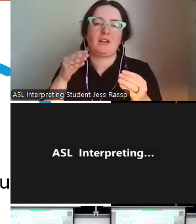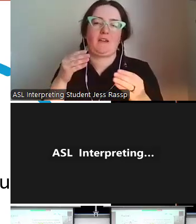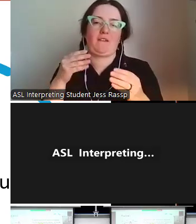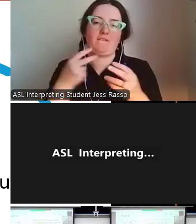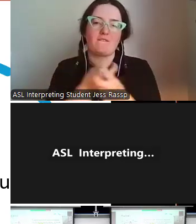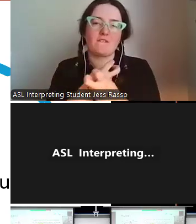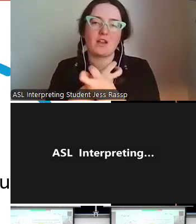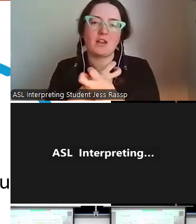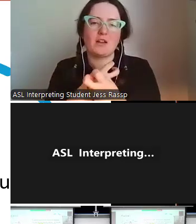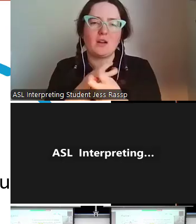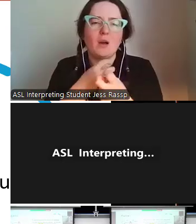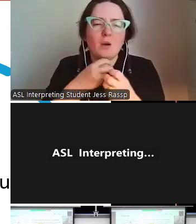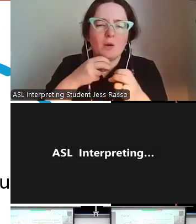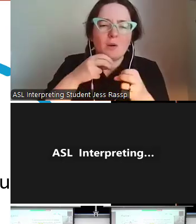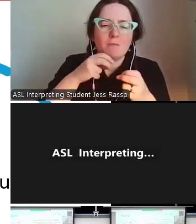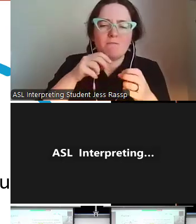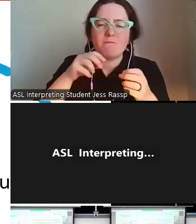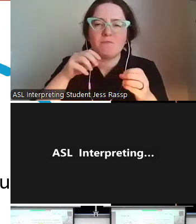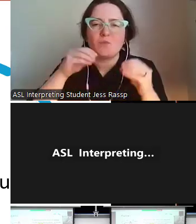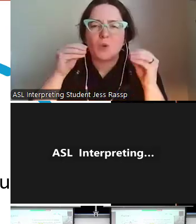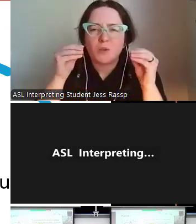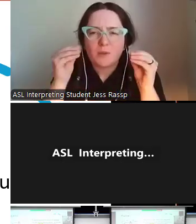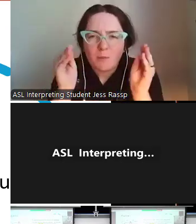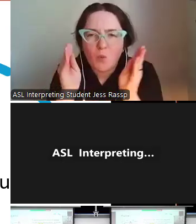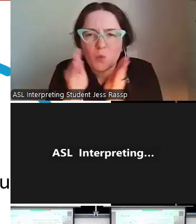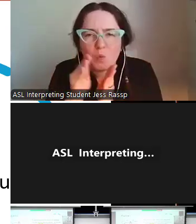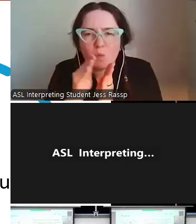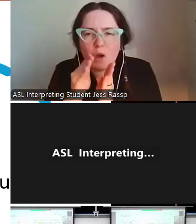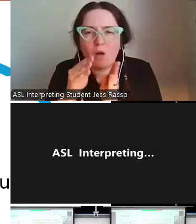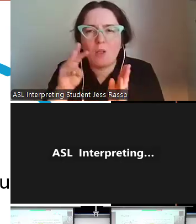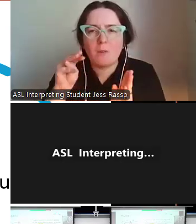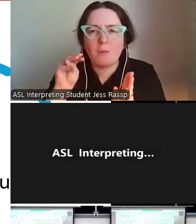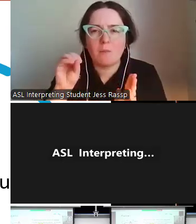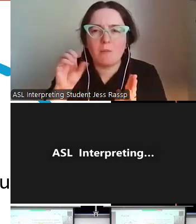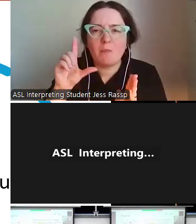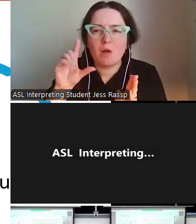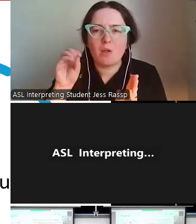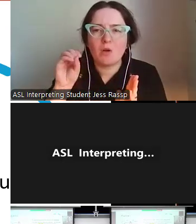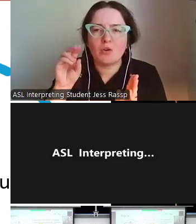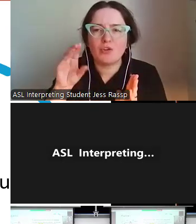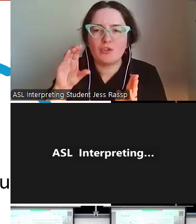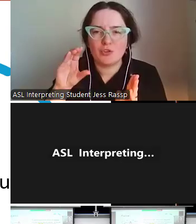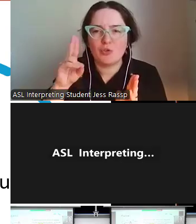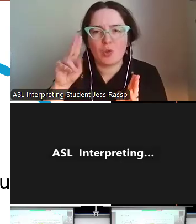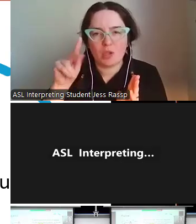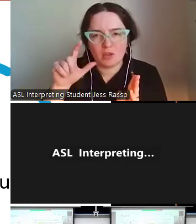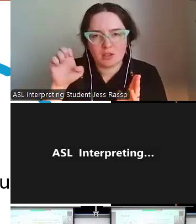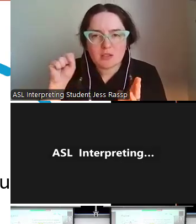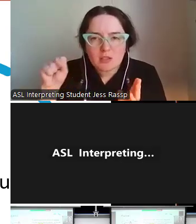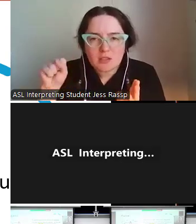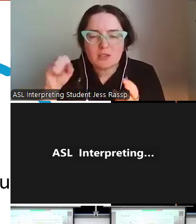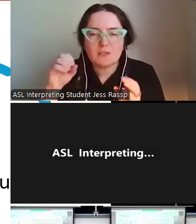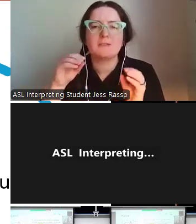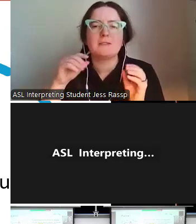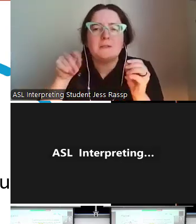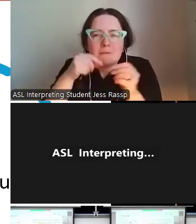that they have an idea of how it works and how it binds. Now, and this paper came out 2025. So this paper, Oh,